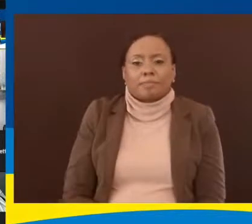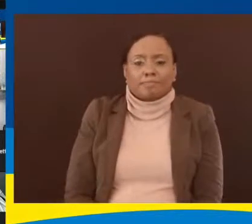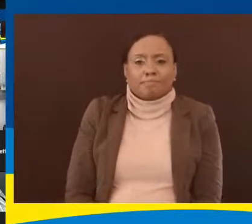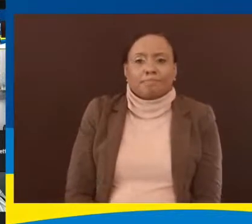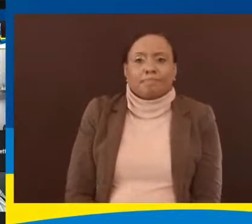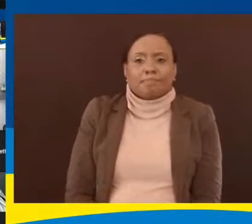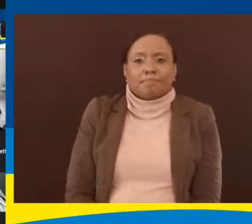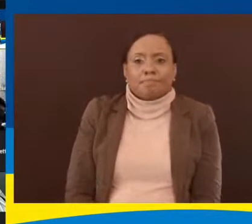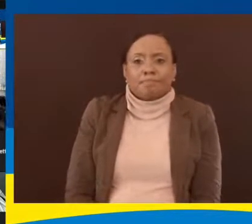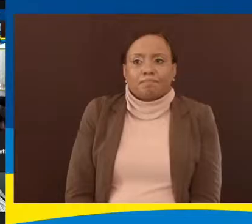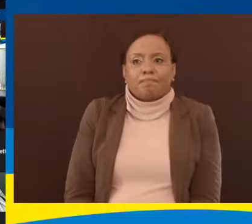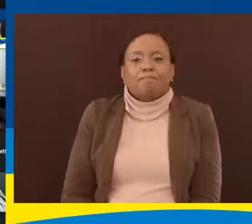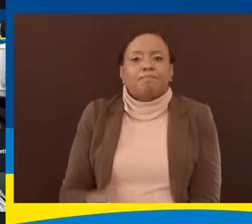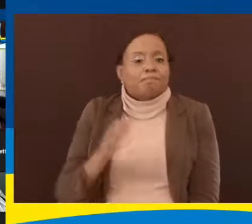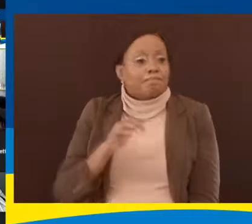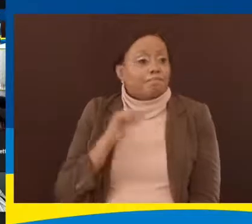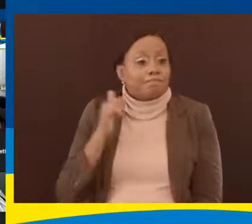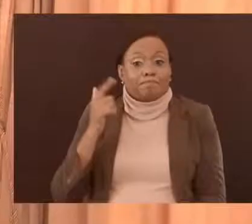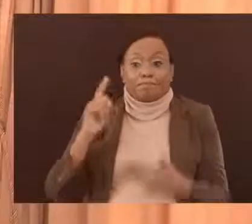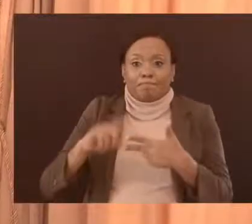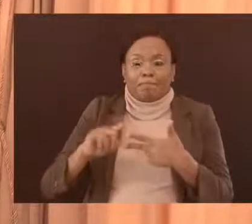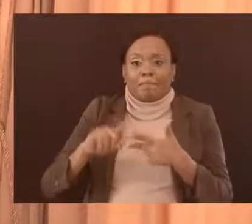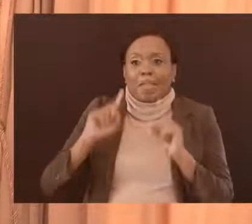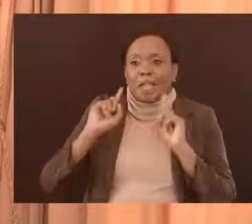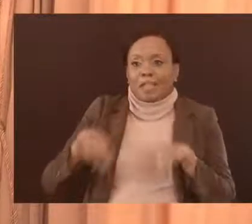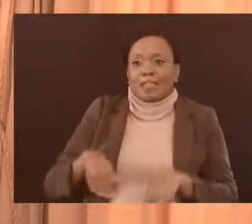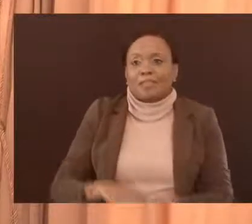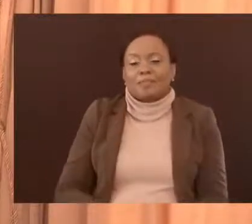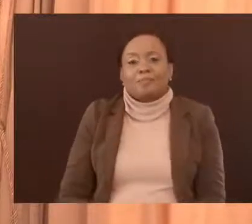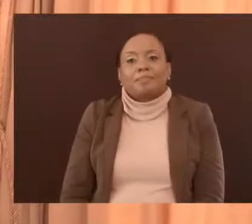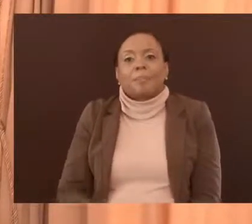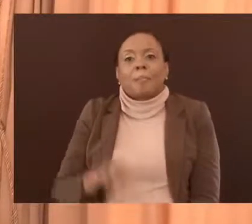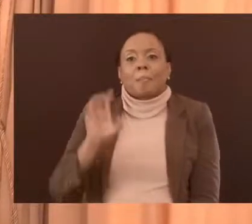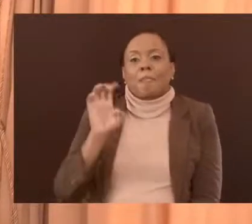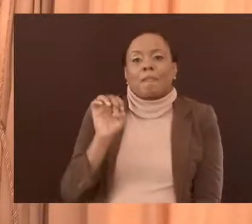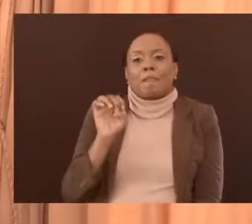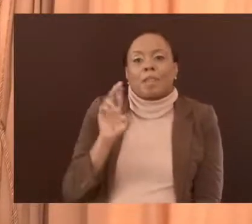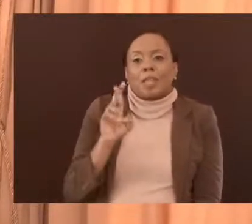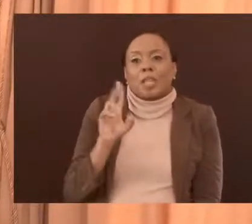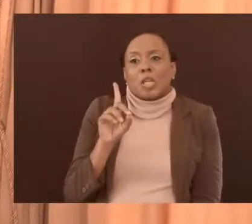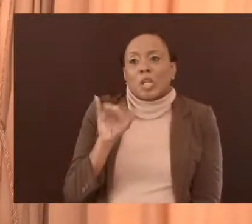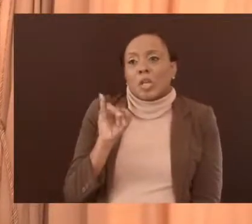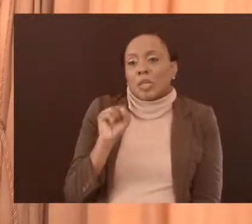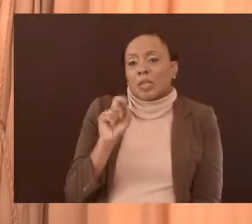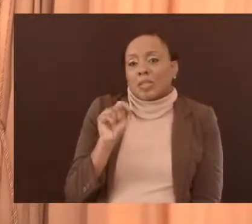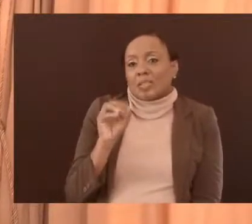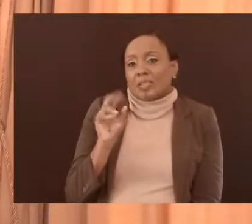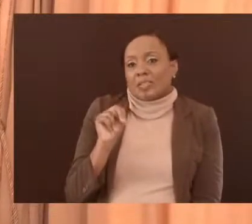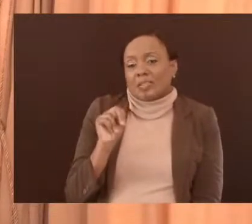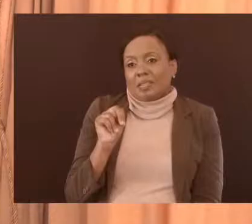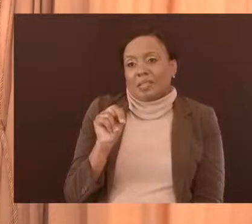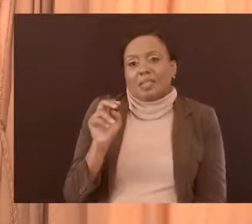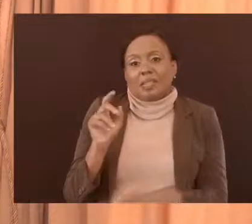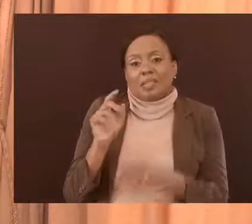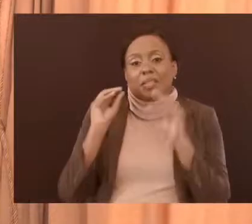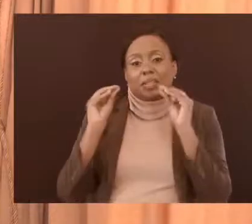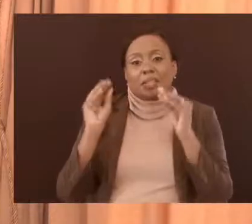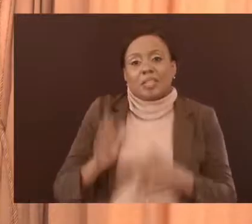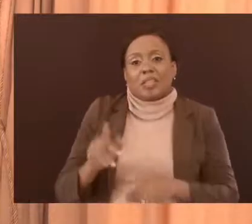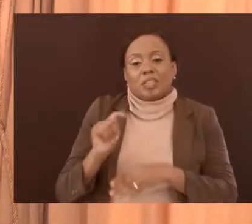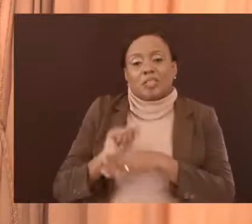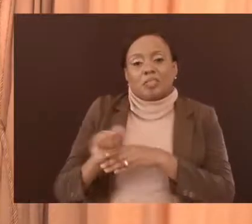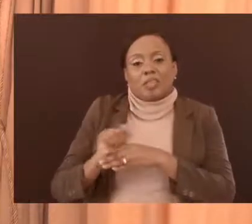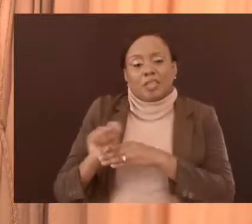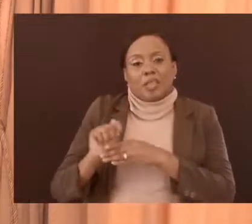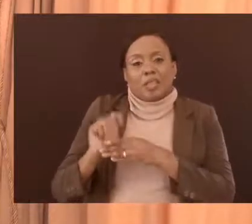Yes, Wendy, I can take that question. The Urdiston Teachers Training College is on the